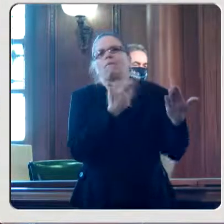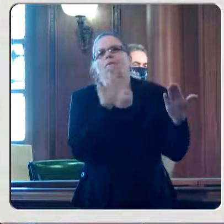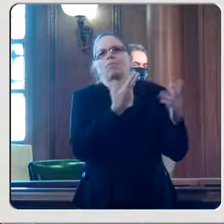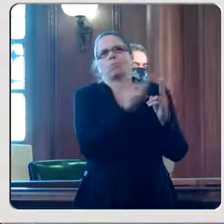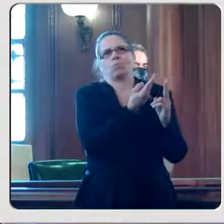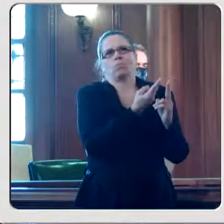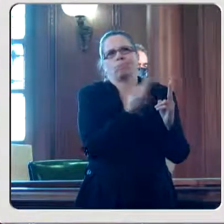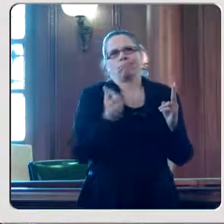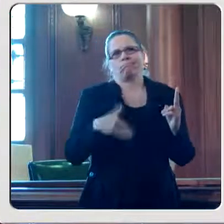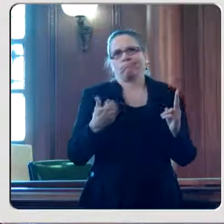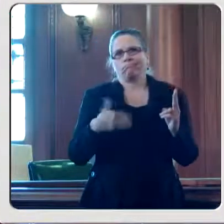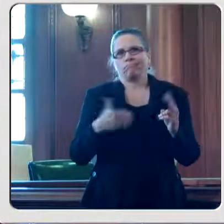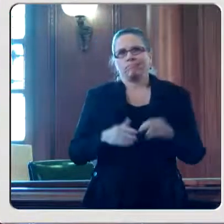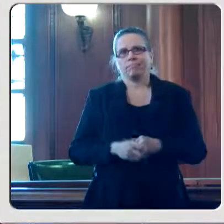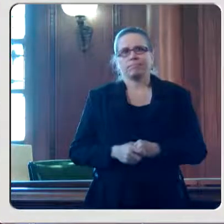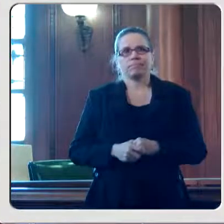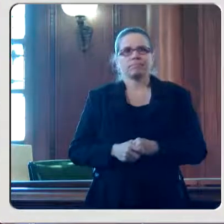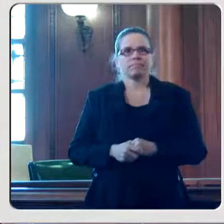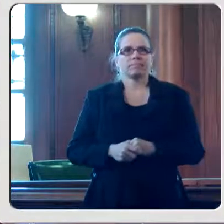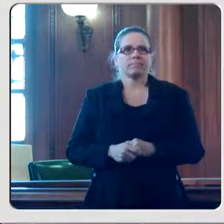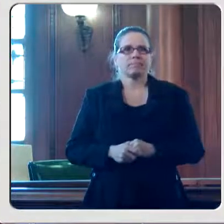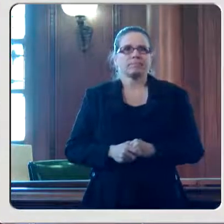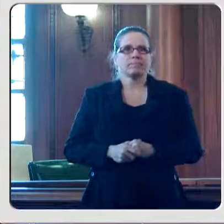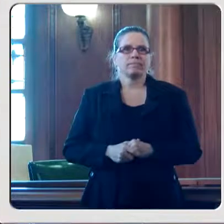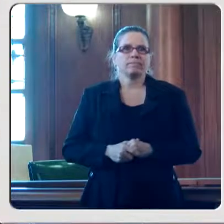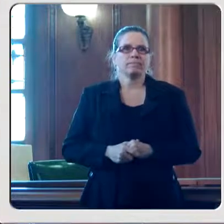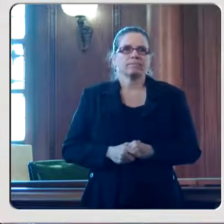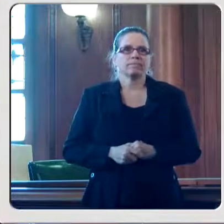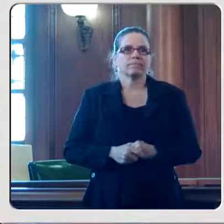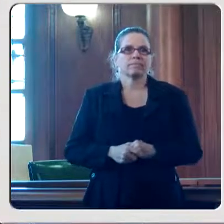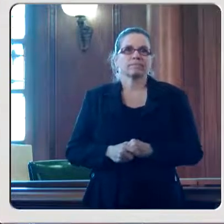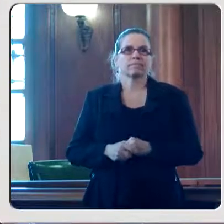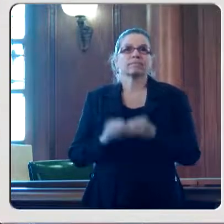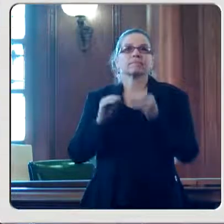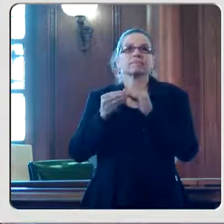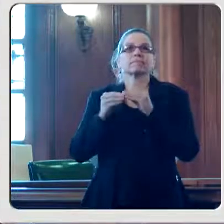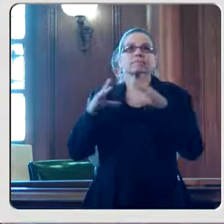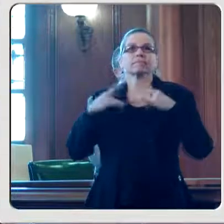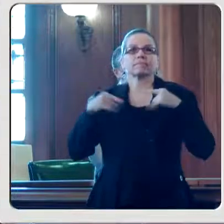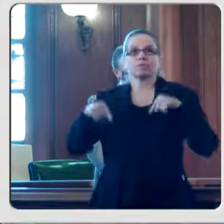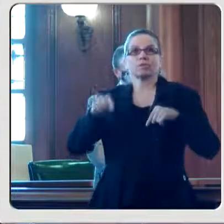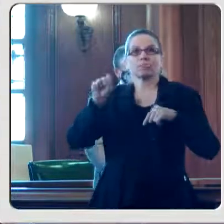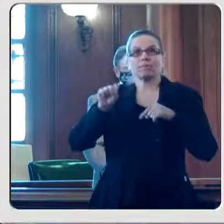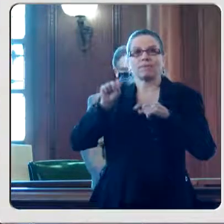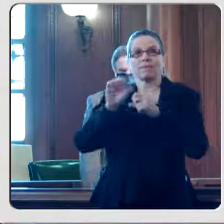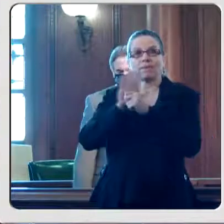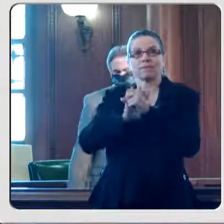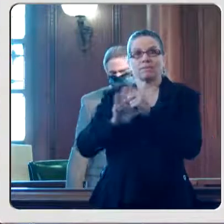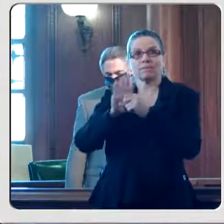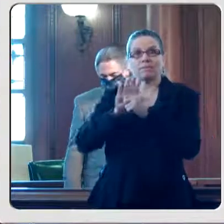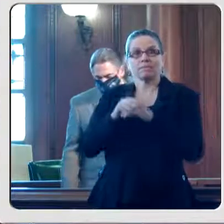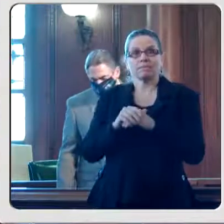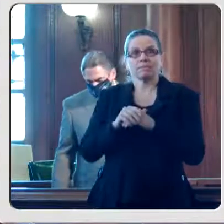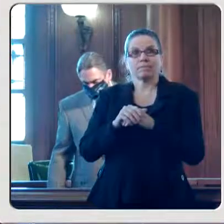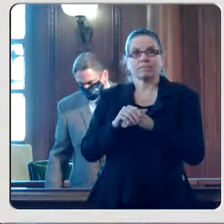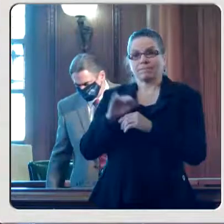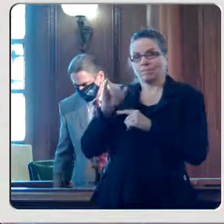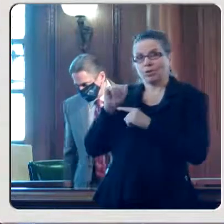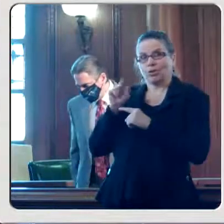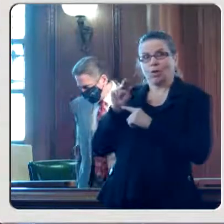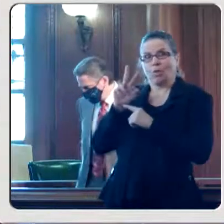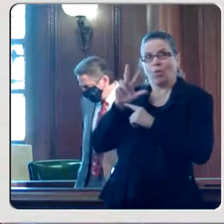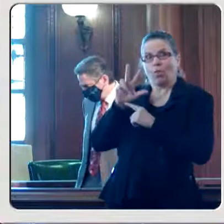start with the confirmed cases of COVID-19 in the city of Springfield, January 31st to